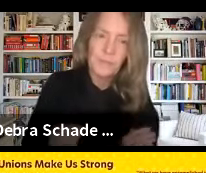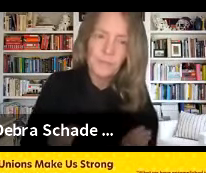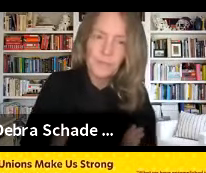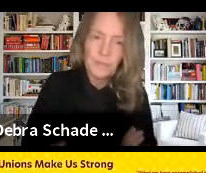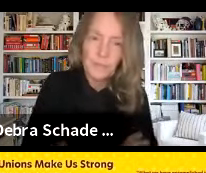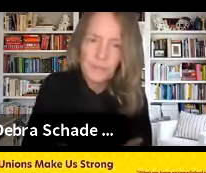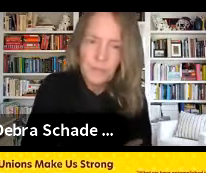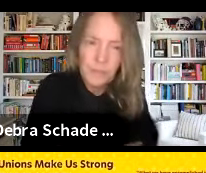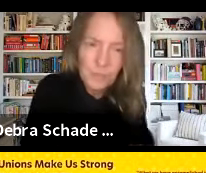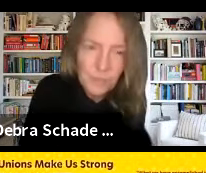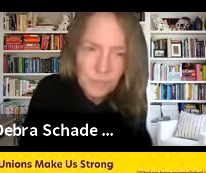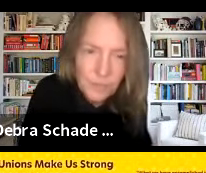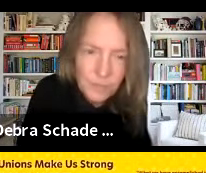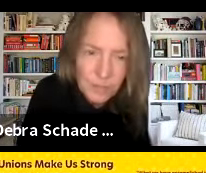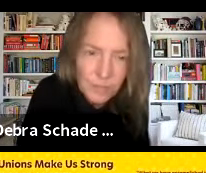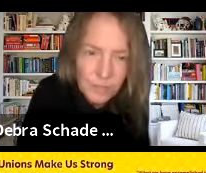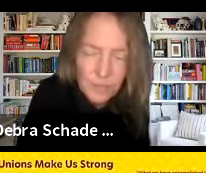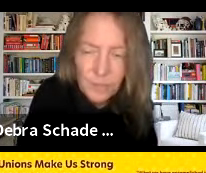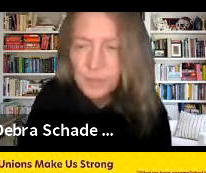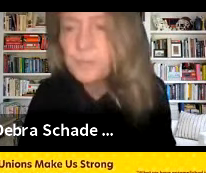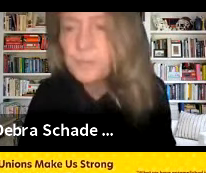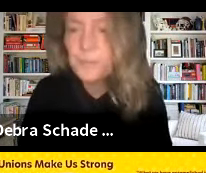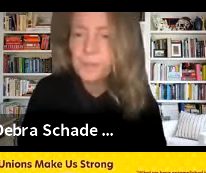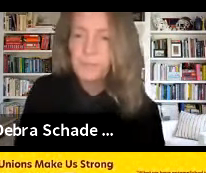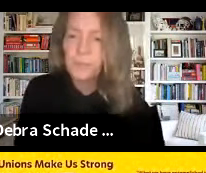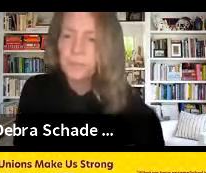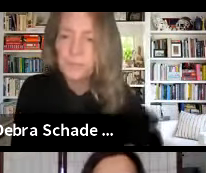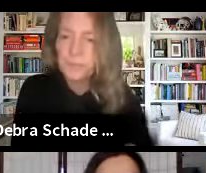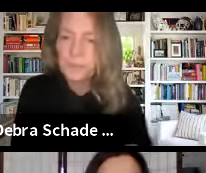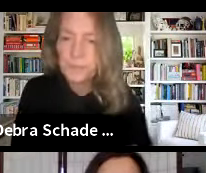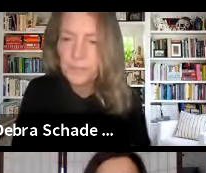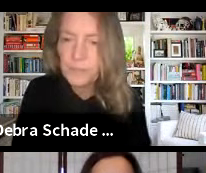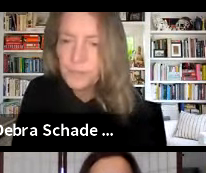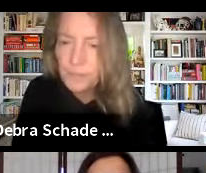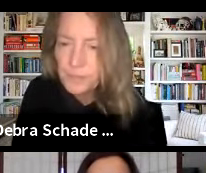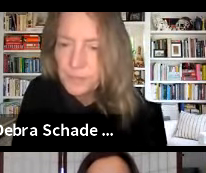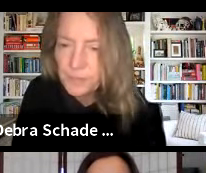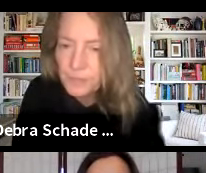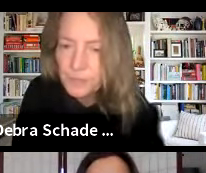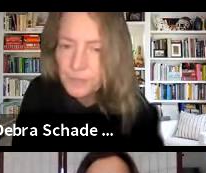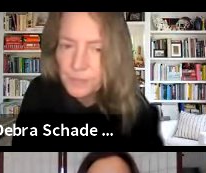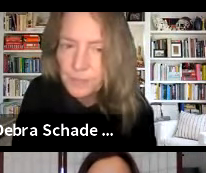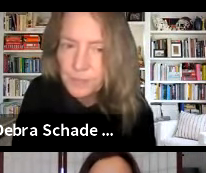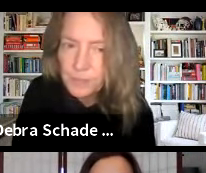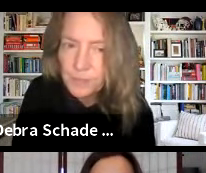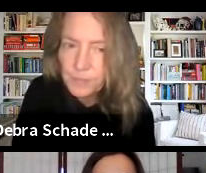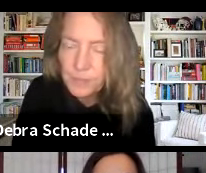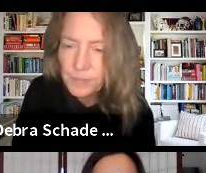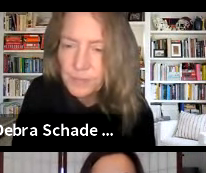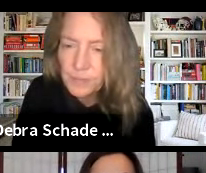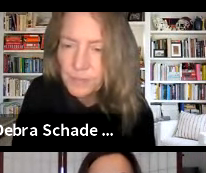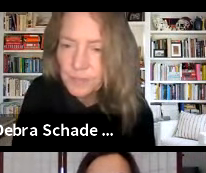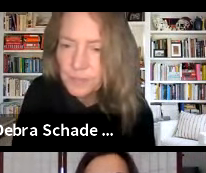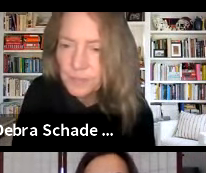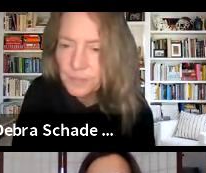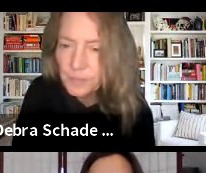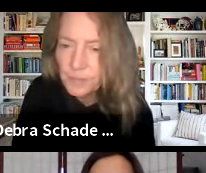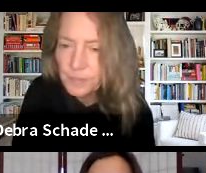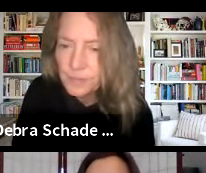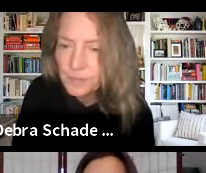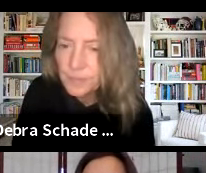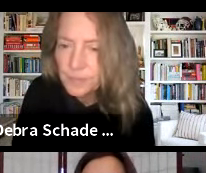have teams, they know how to do vaccines, and we haven't been leveraged. The Biden team has a whole plan on FQHCs as partners, and we